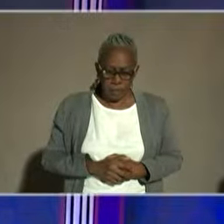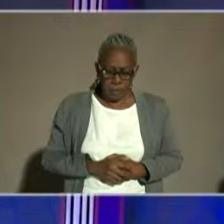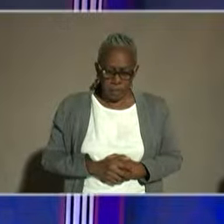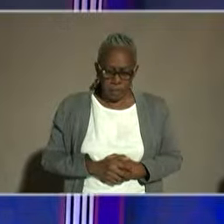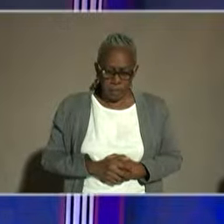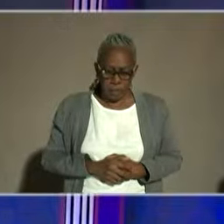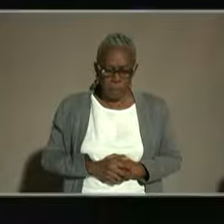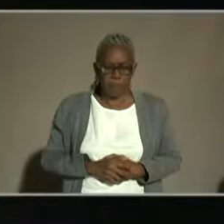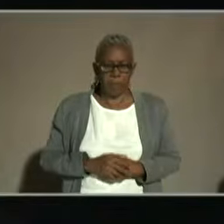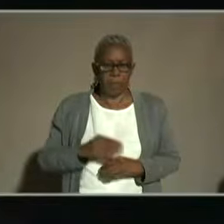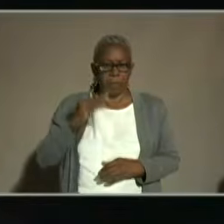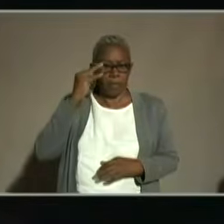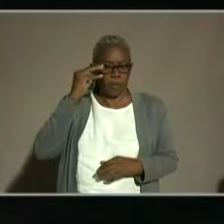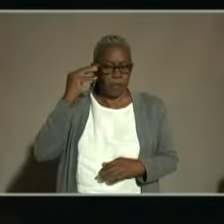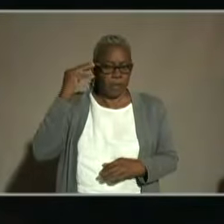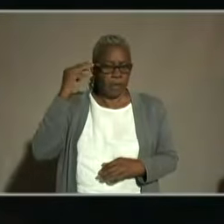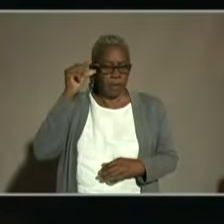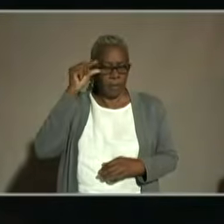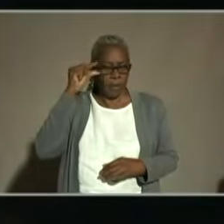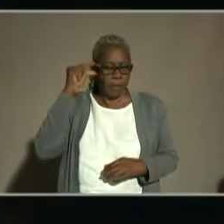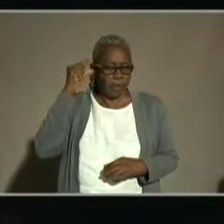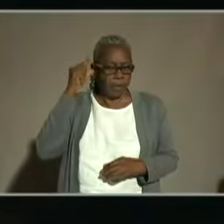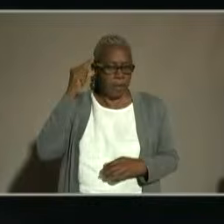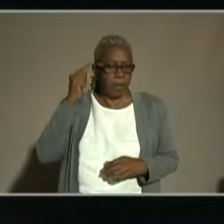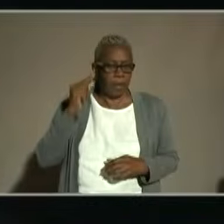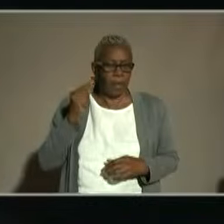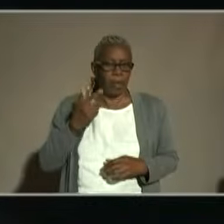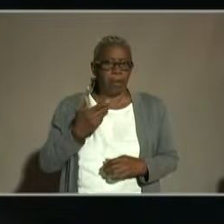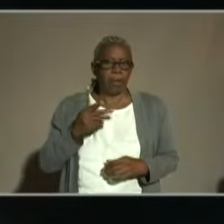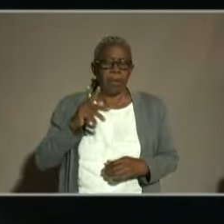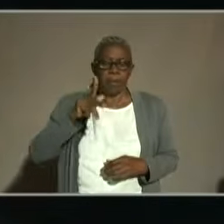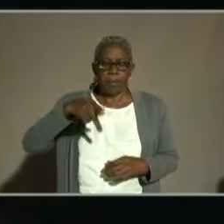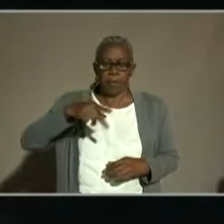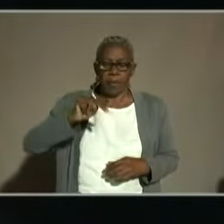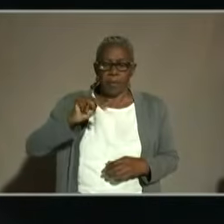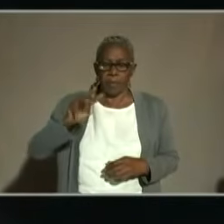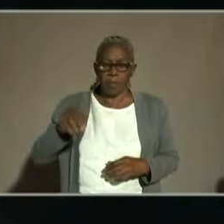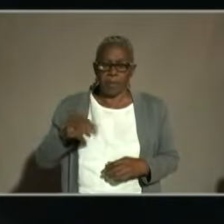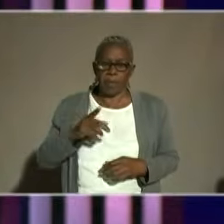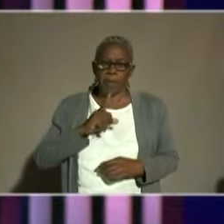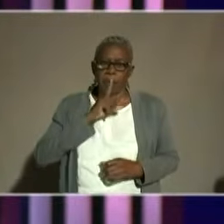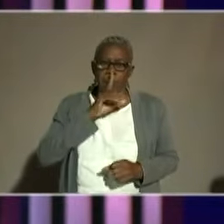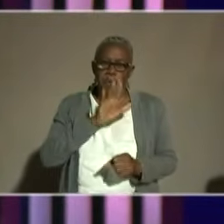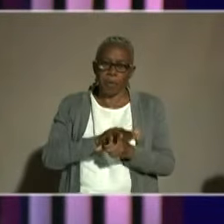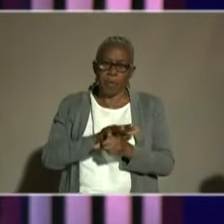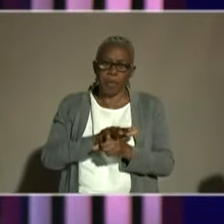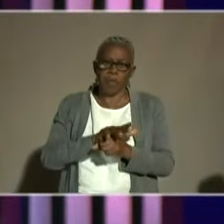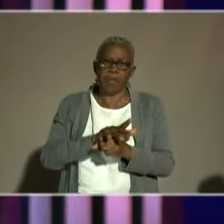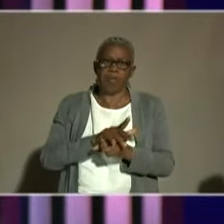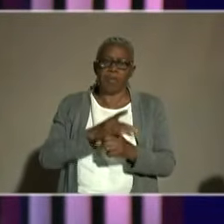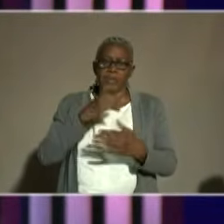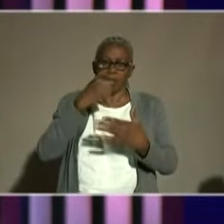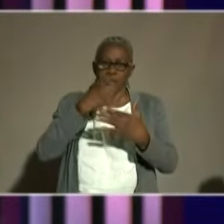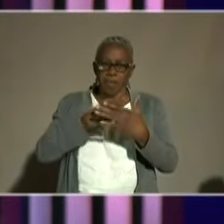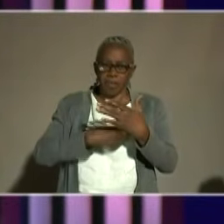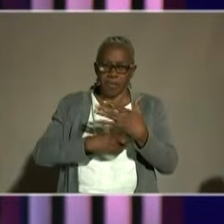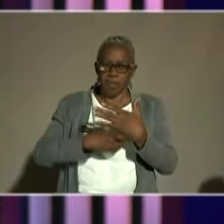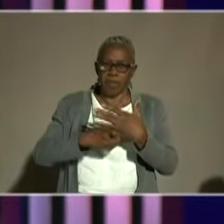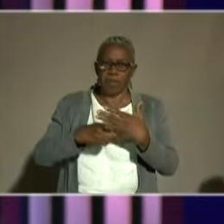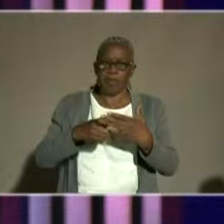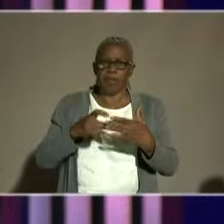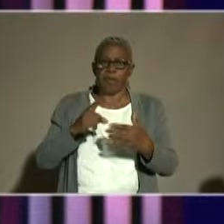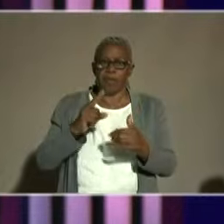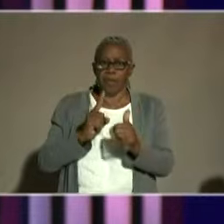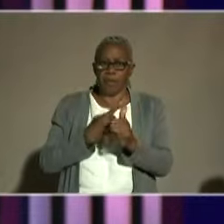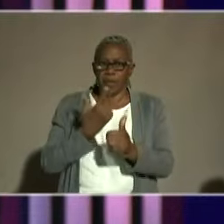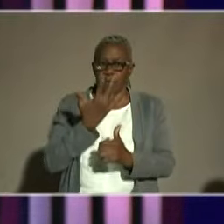Mr. Golding, the PNP is promising a tax break for small businesses for the first 3 years